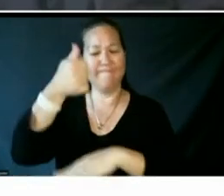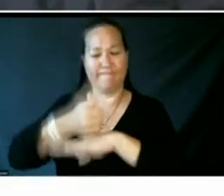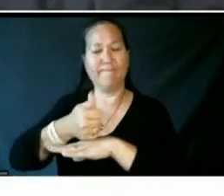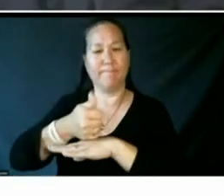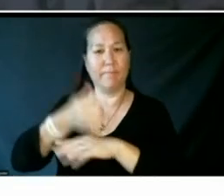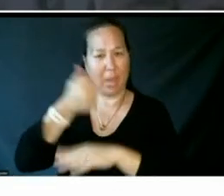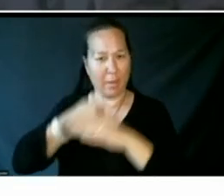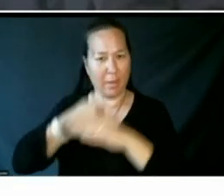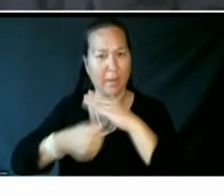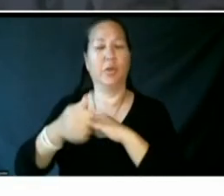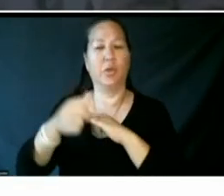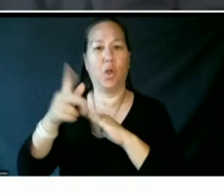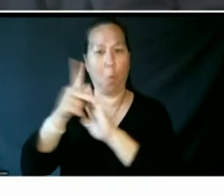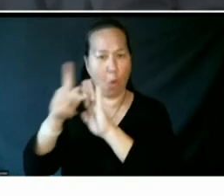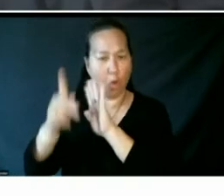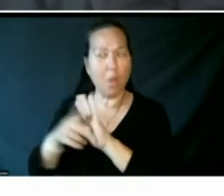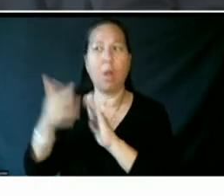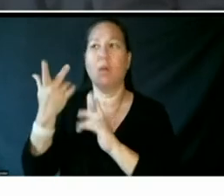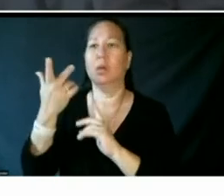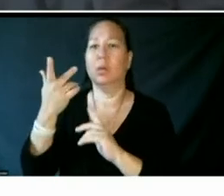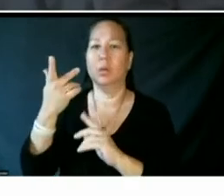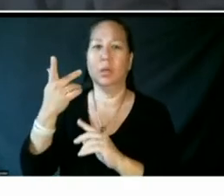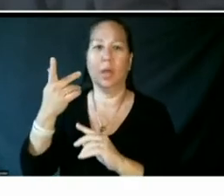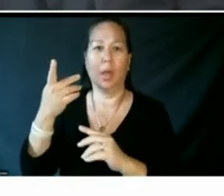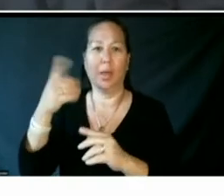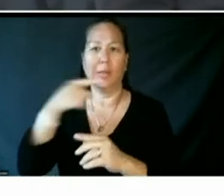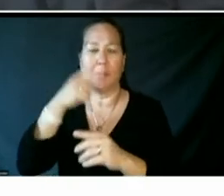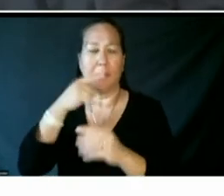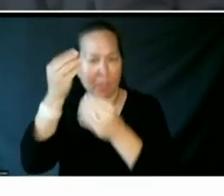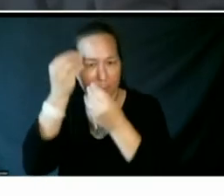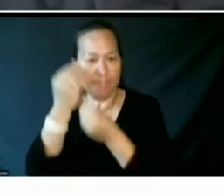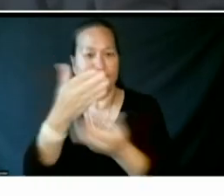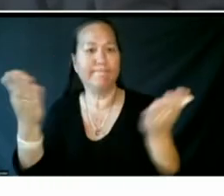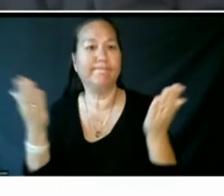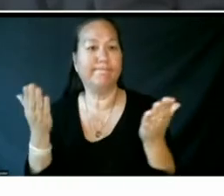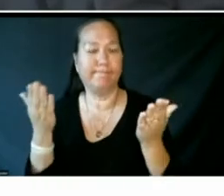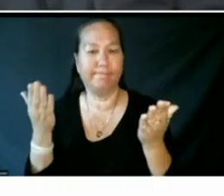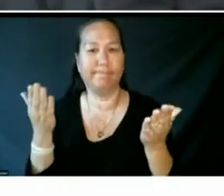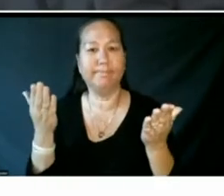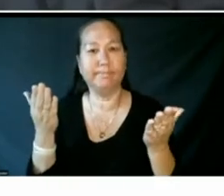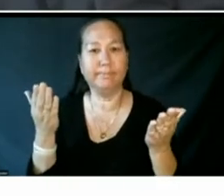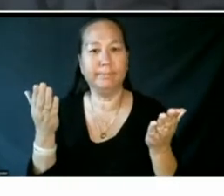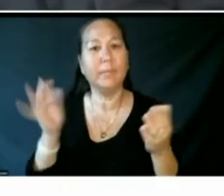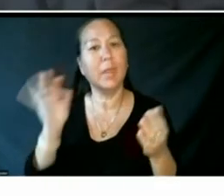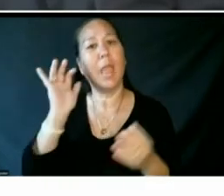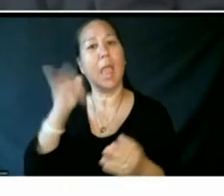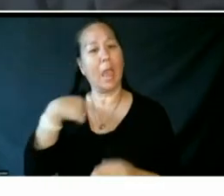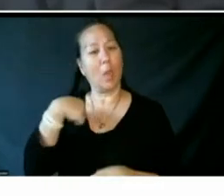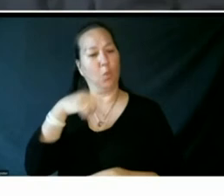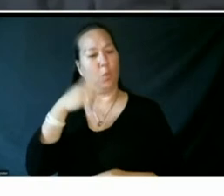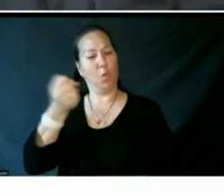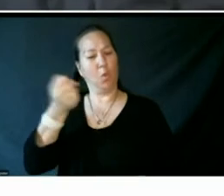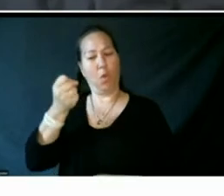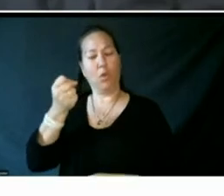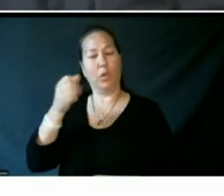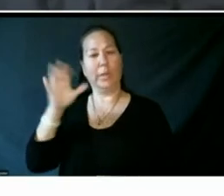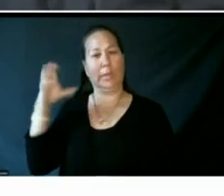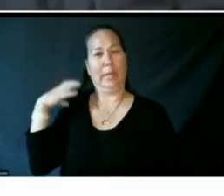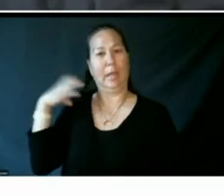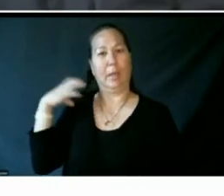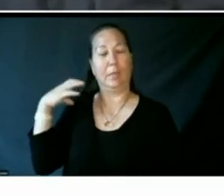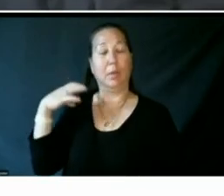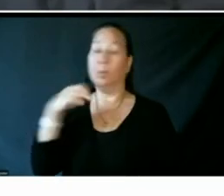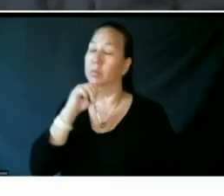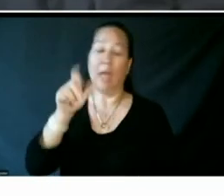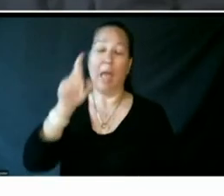public notice, etc. It's typically held at the Capitol, but doesn't need to be. We can